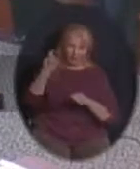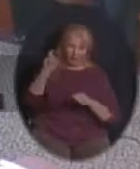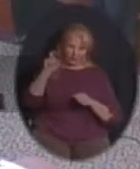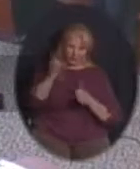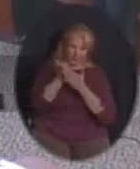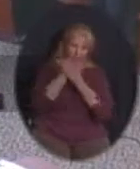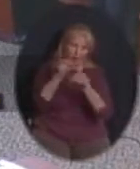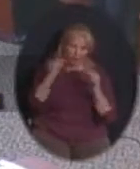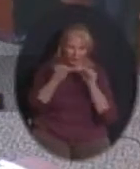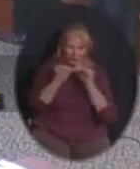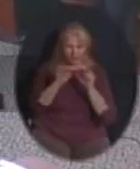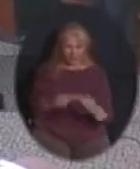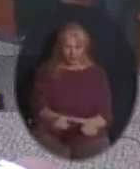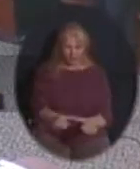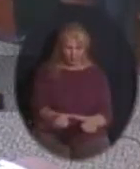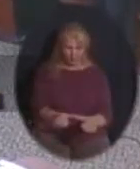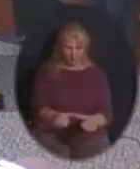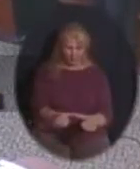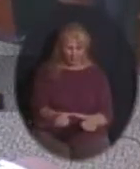Appreciate it.